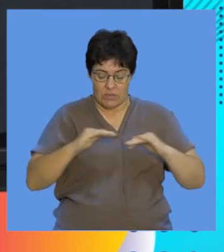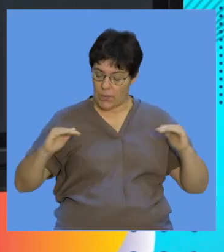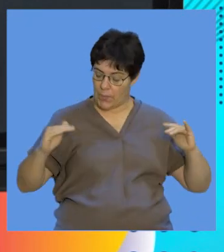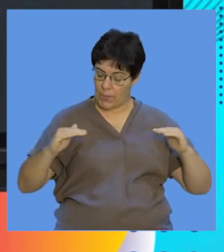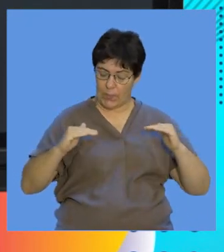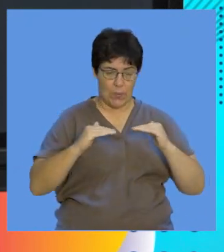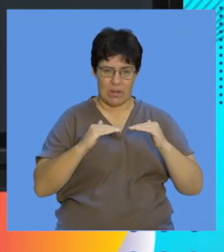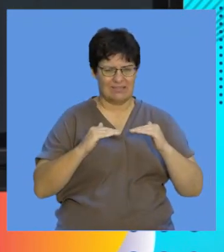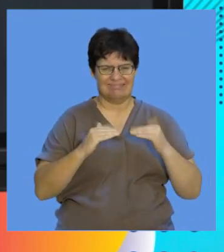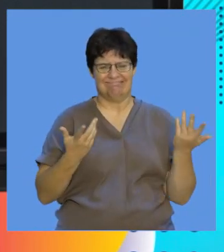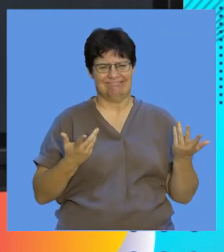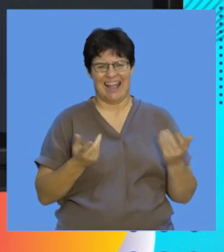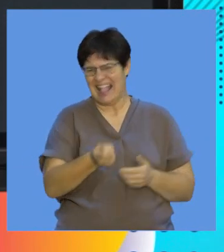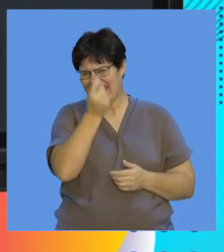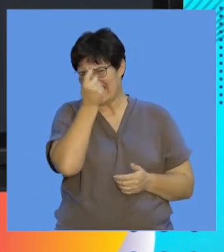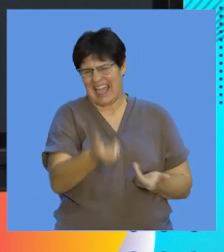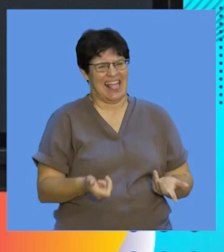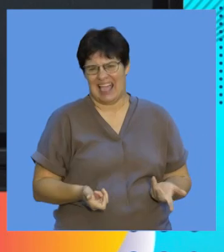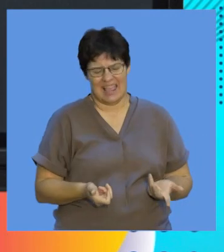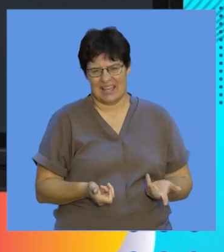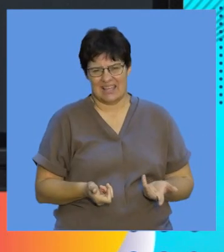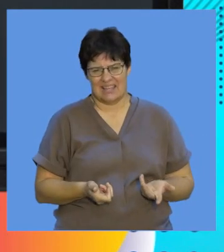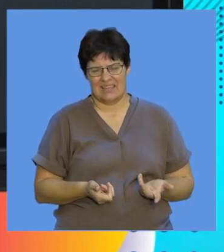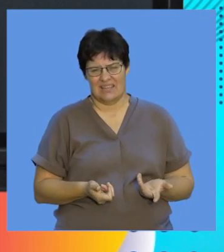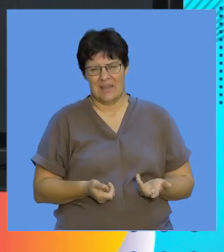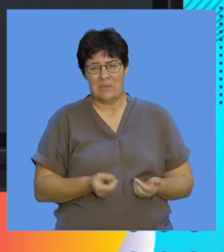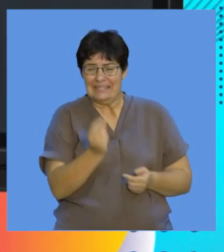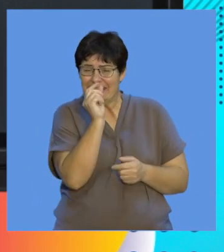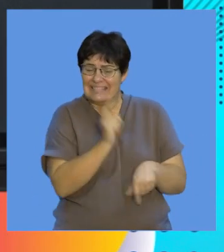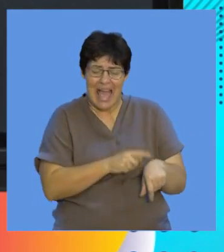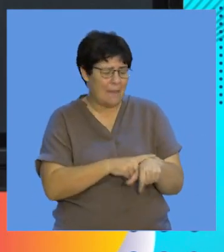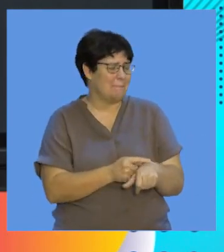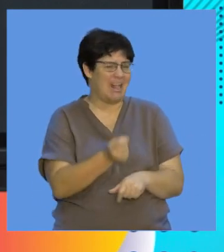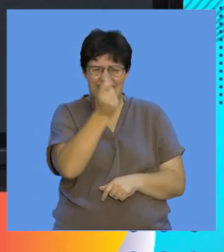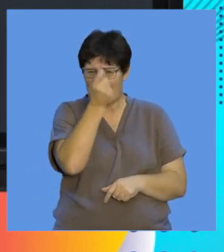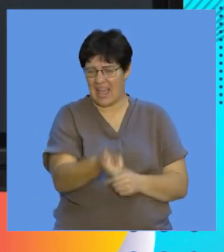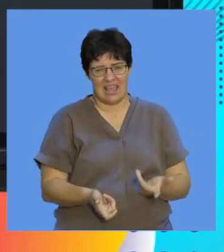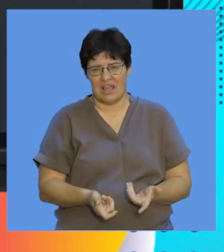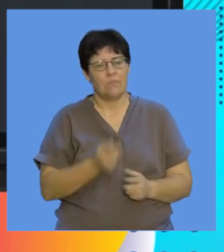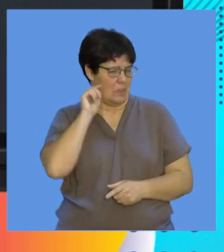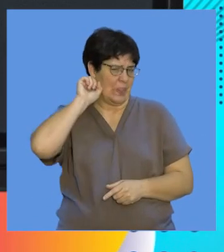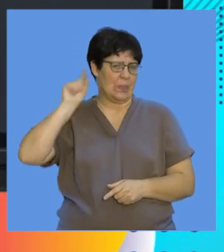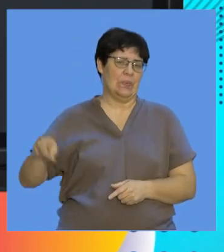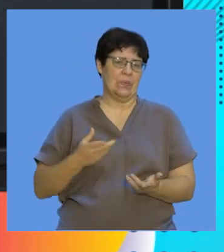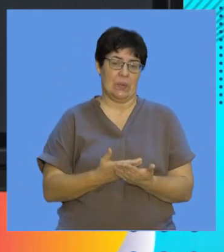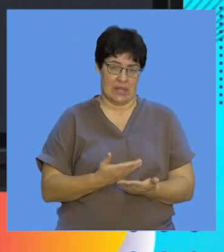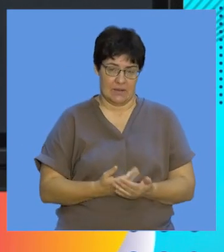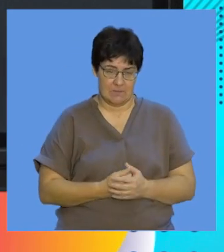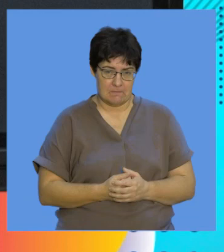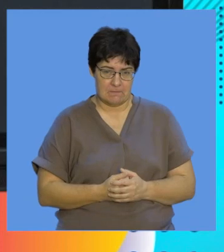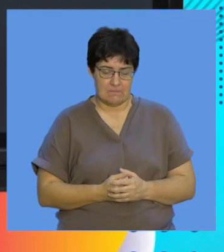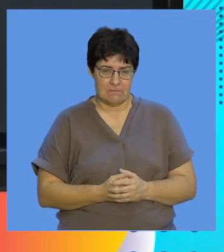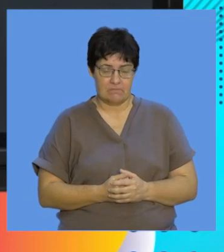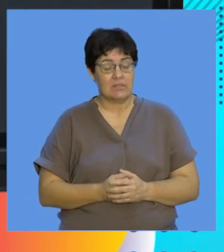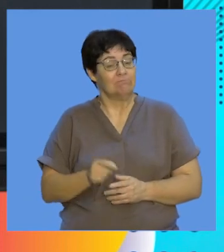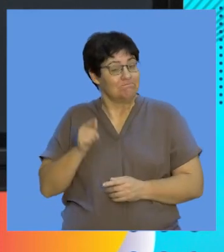they're on, it's so small and for such a short period of time that, well, we can ignore it. Okay,